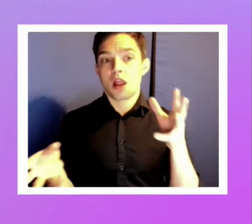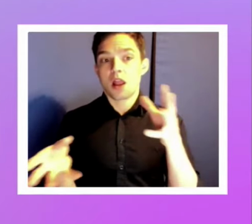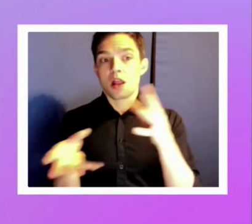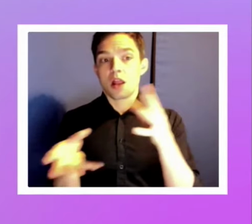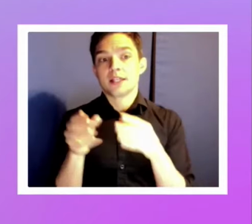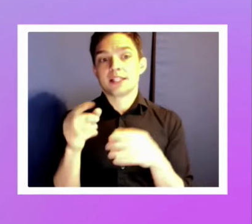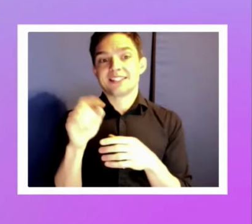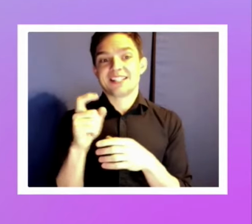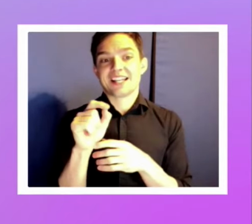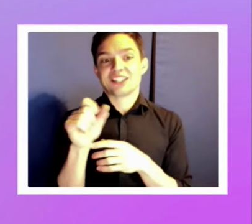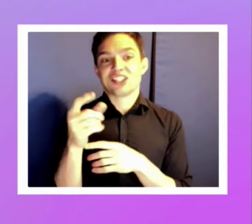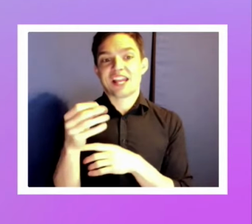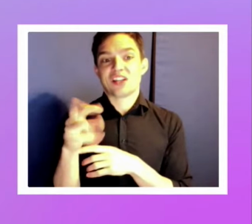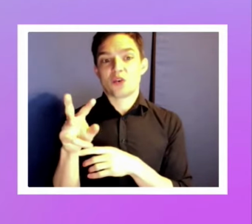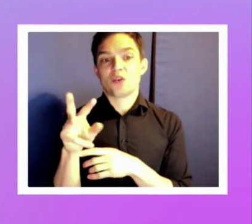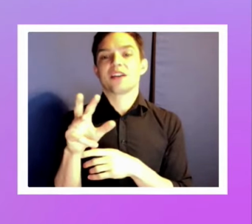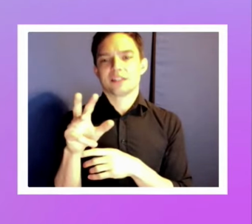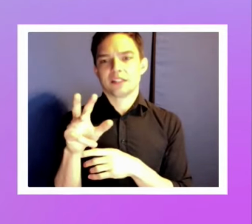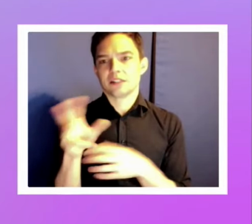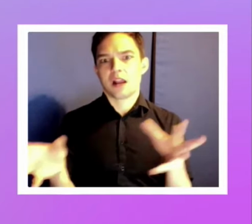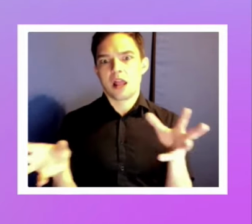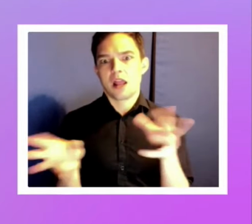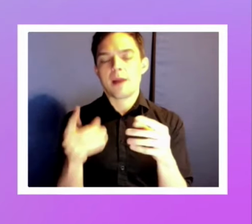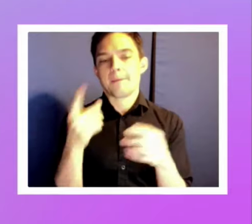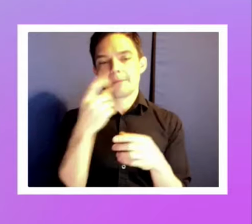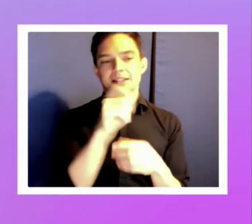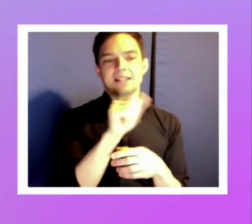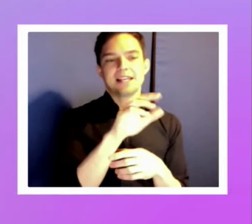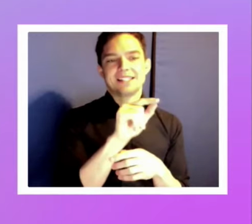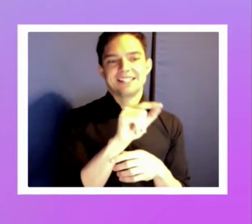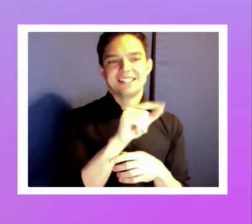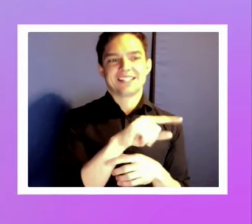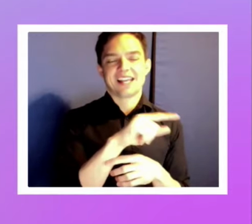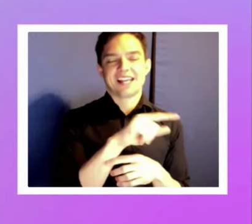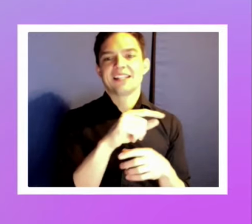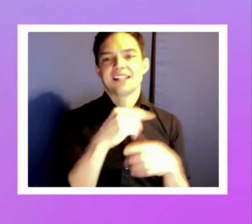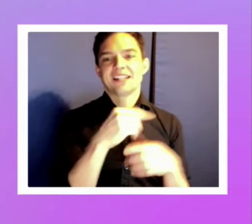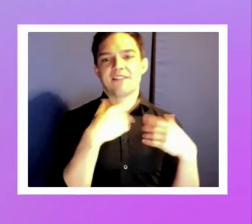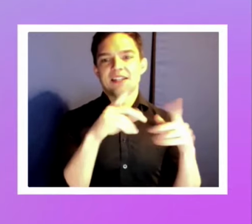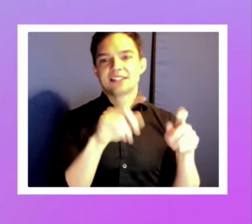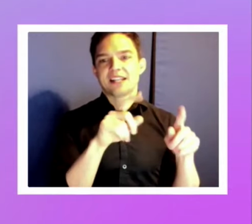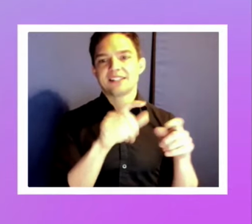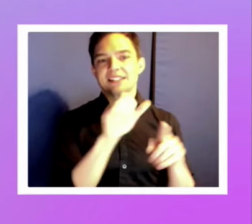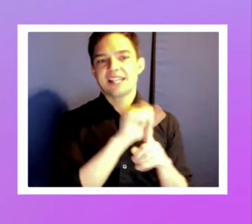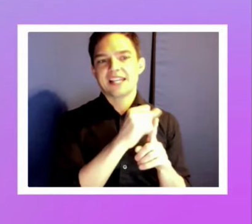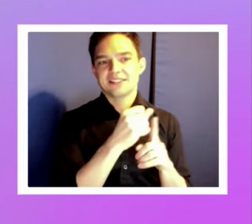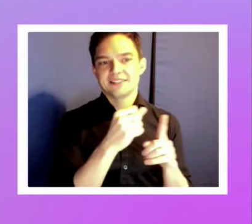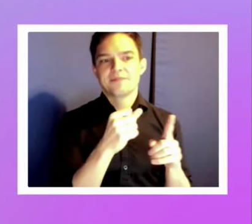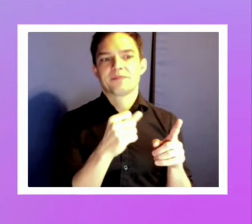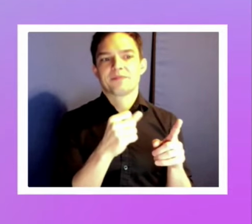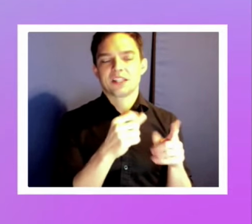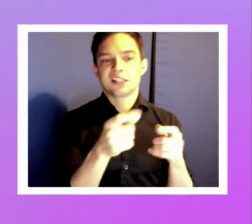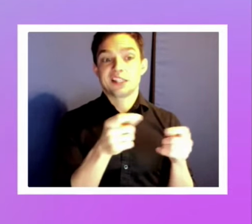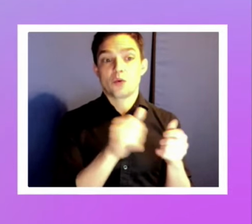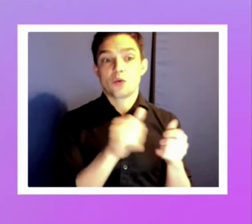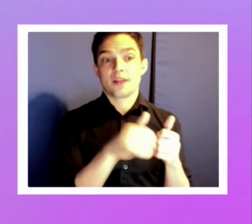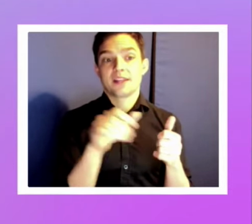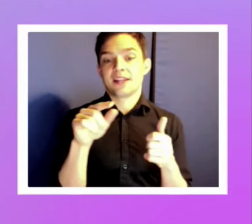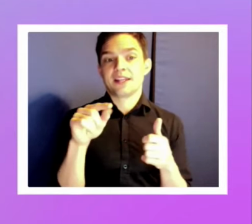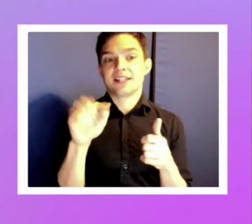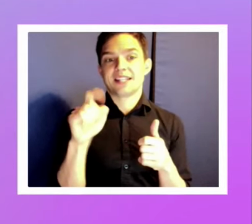difference. And so because of ACT, because ACT had test cases to show to deal with this text